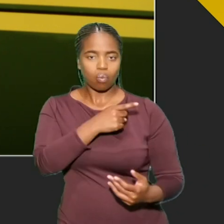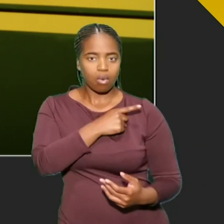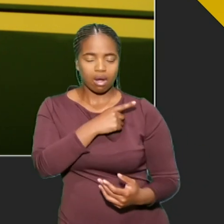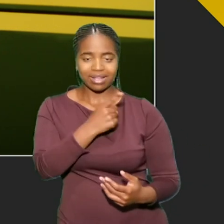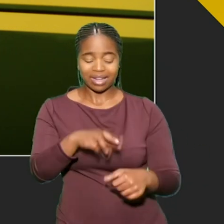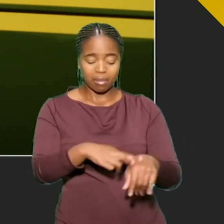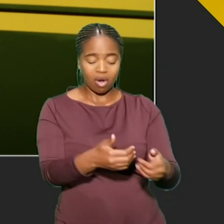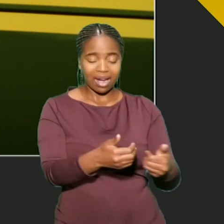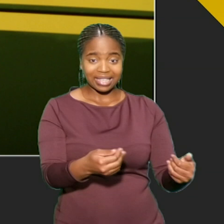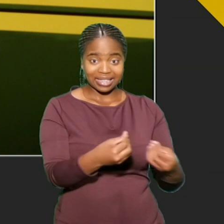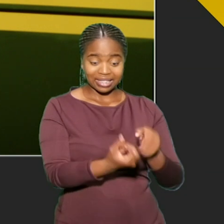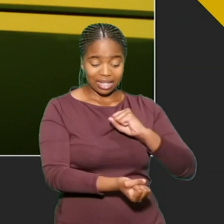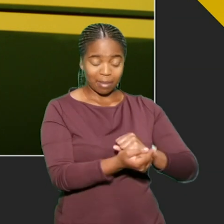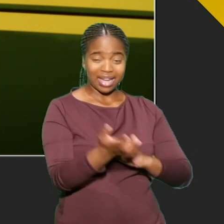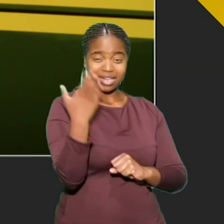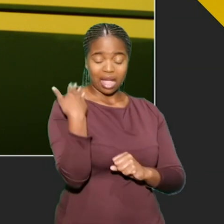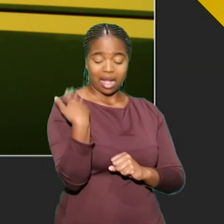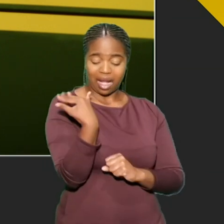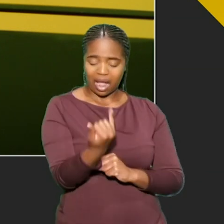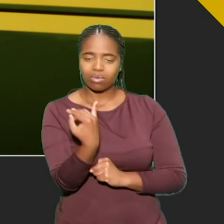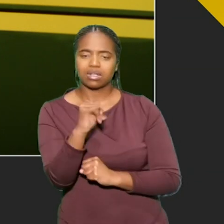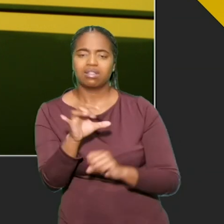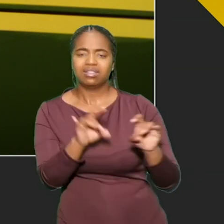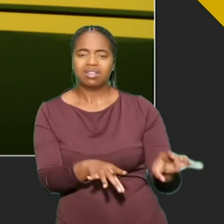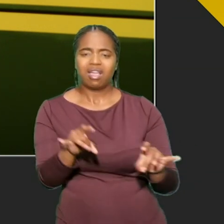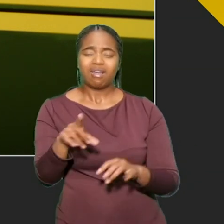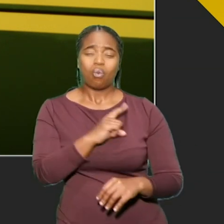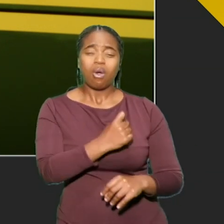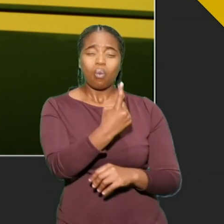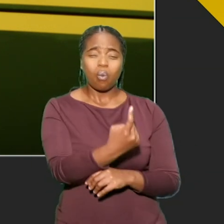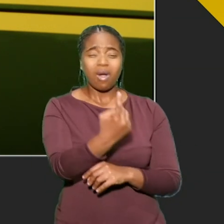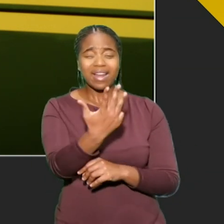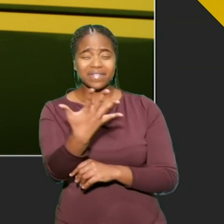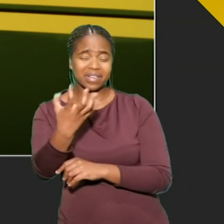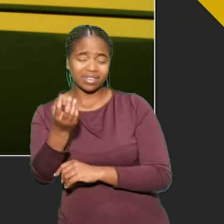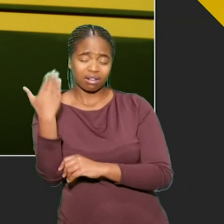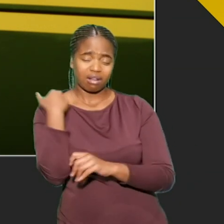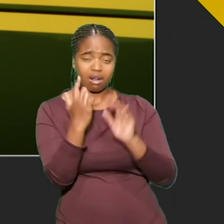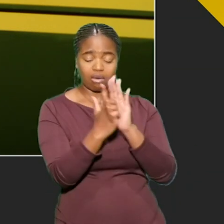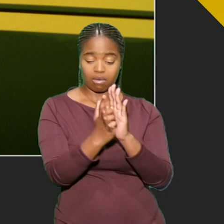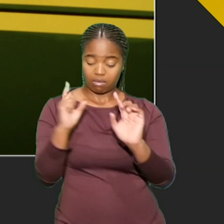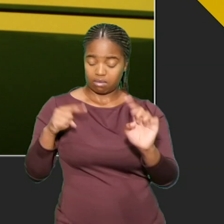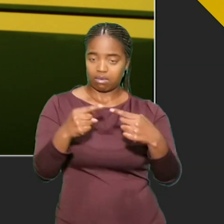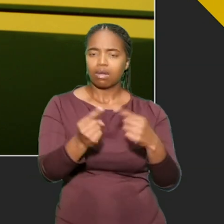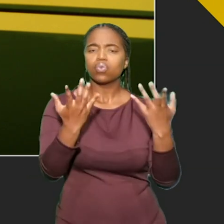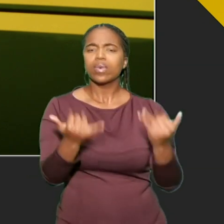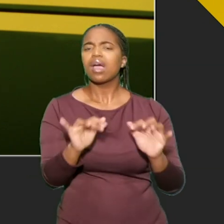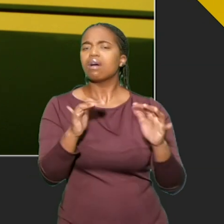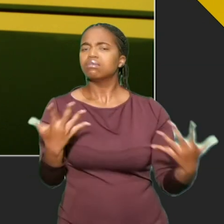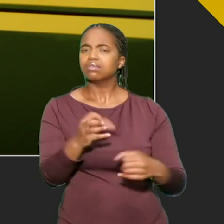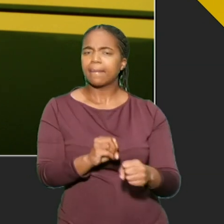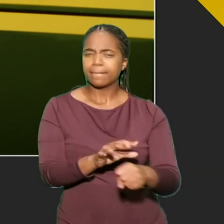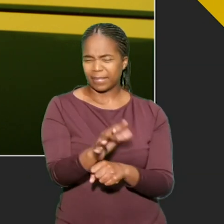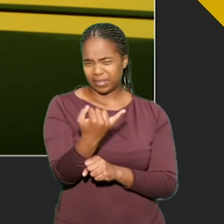is the apartheid legacy, which was set up in 1950 when we're looking at the laws at that time. And we look at today how we're still